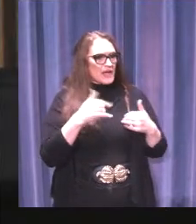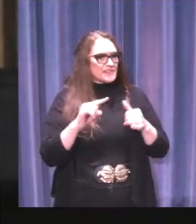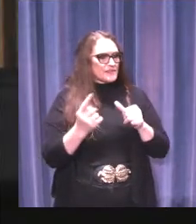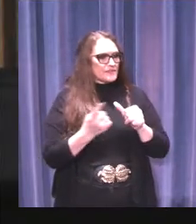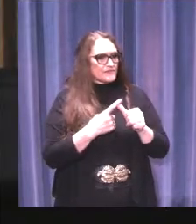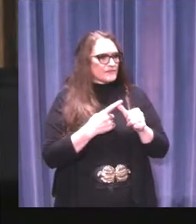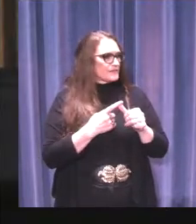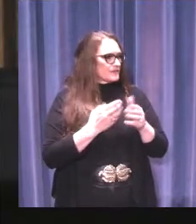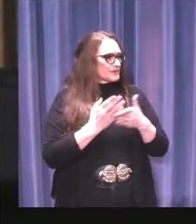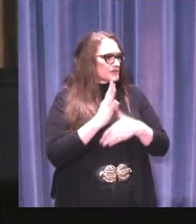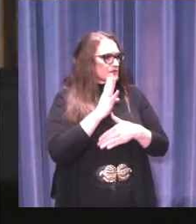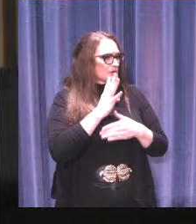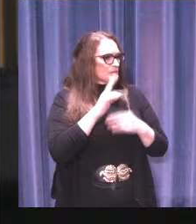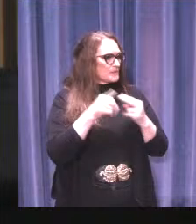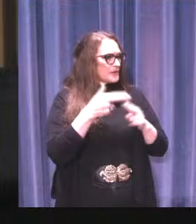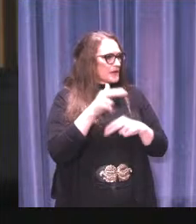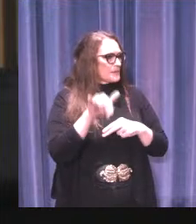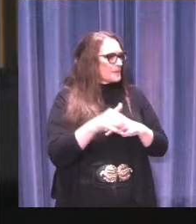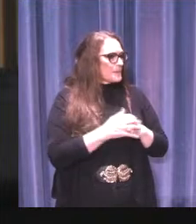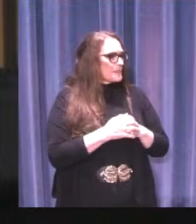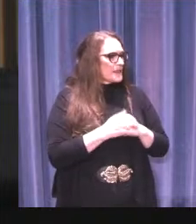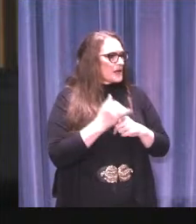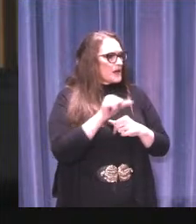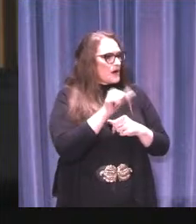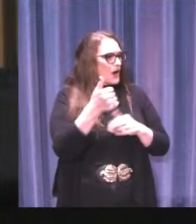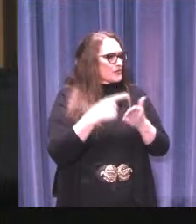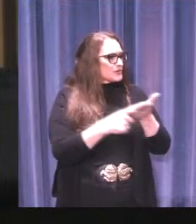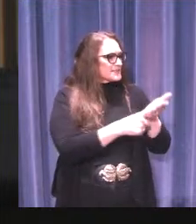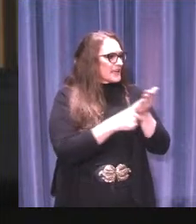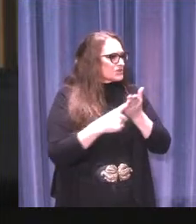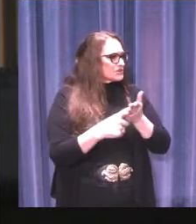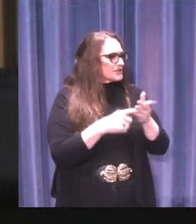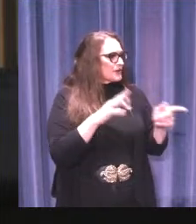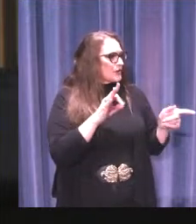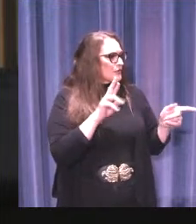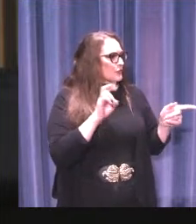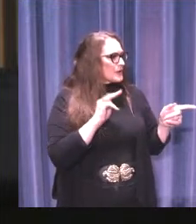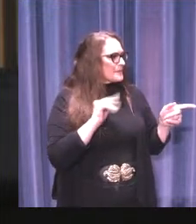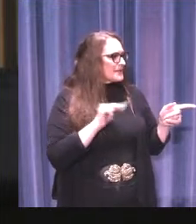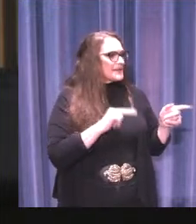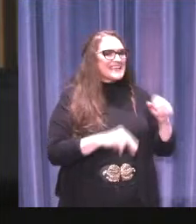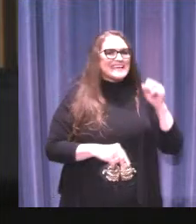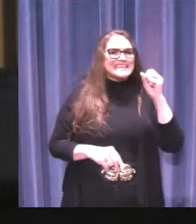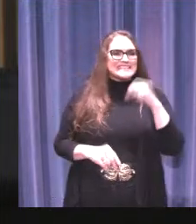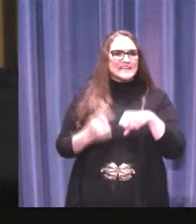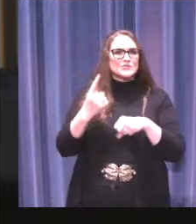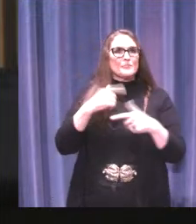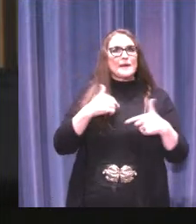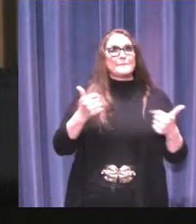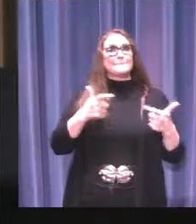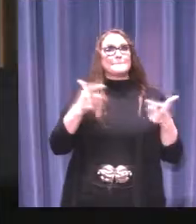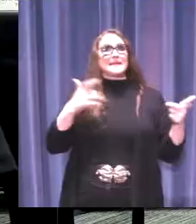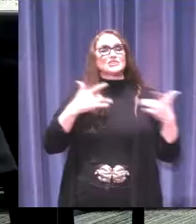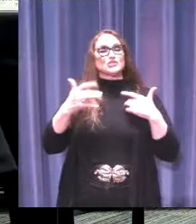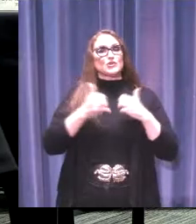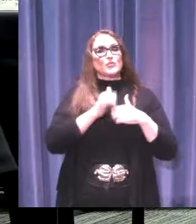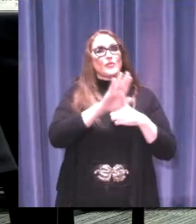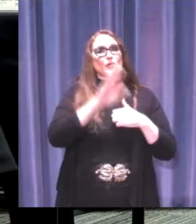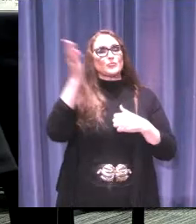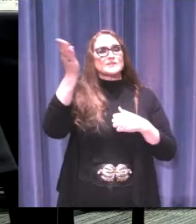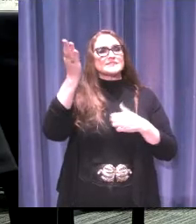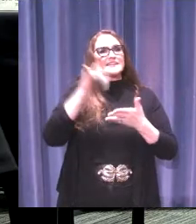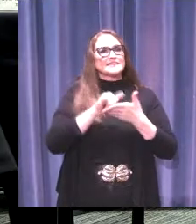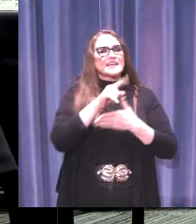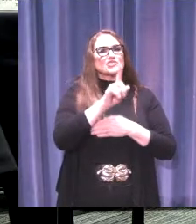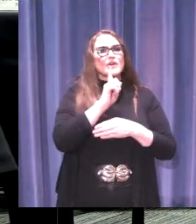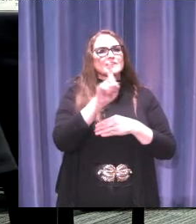to speak on it. Is there any other discussion? Mr. Freeman? Yeah, one of my big concerns with her presentation is that